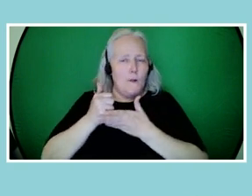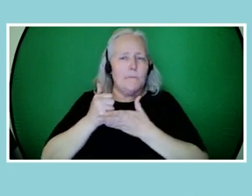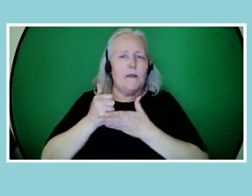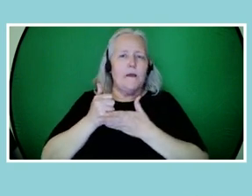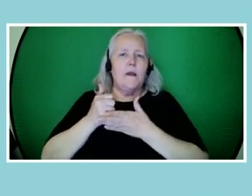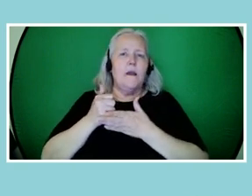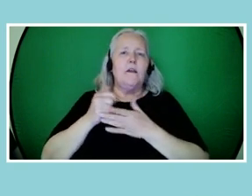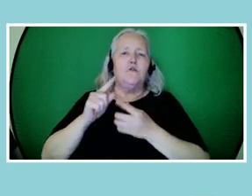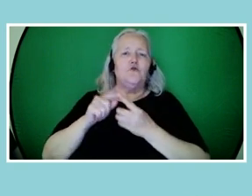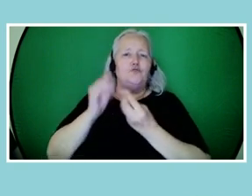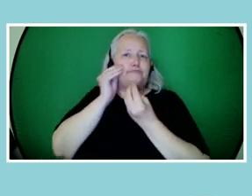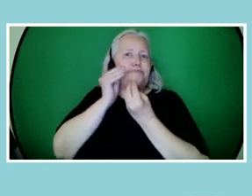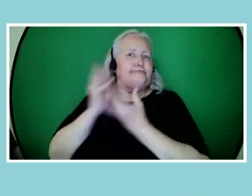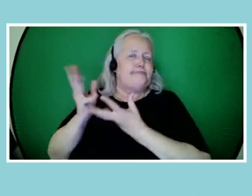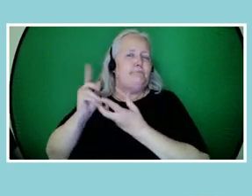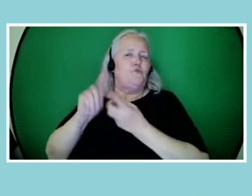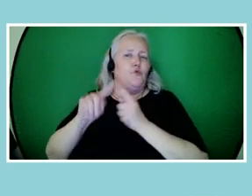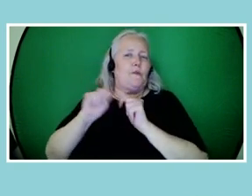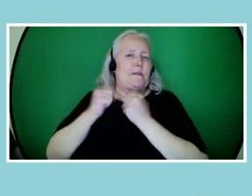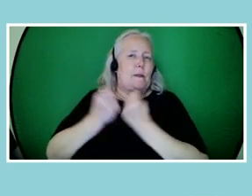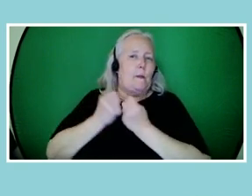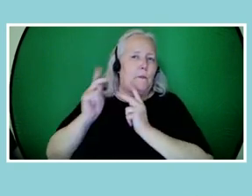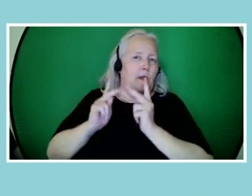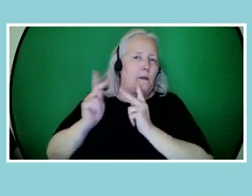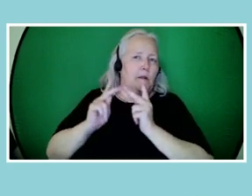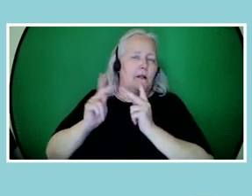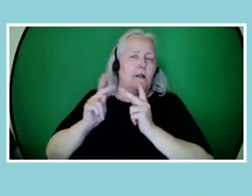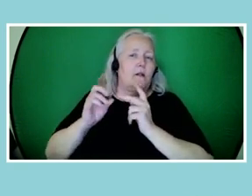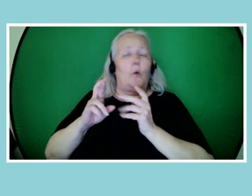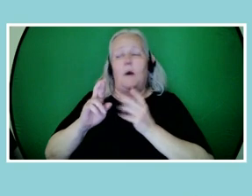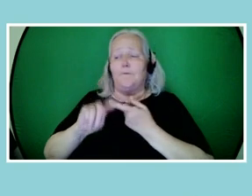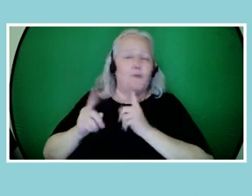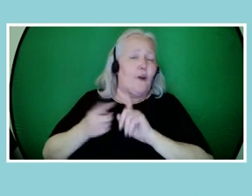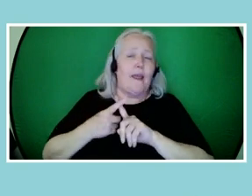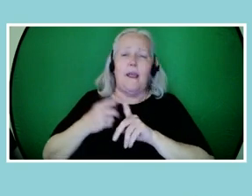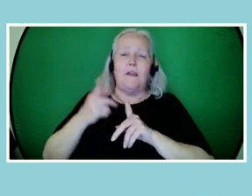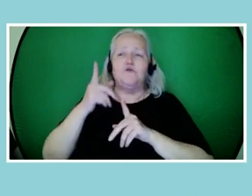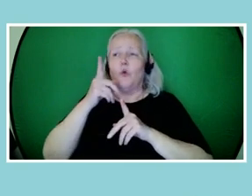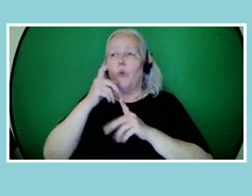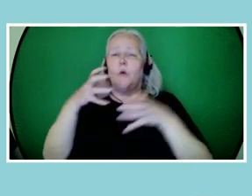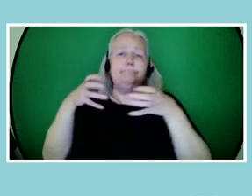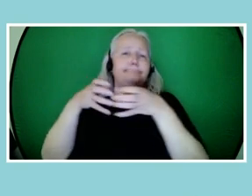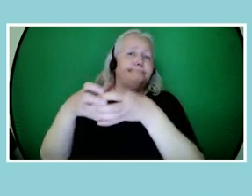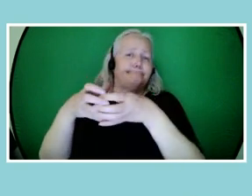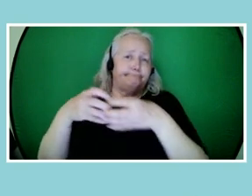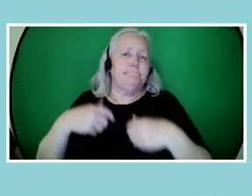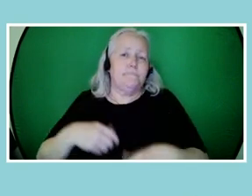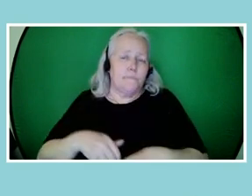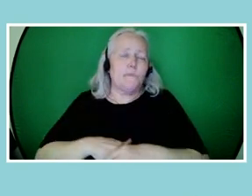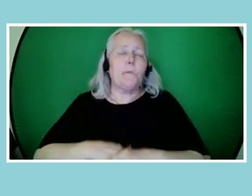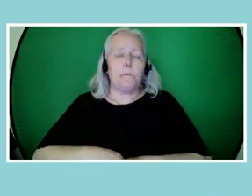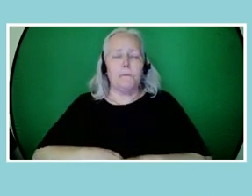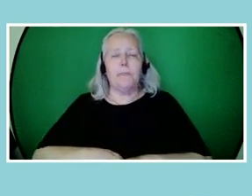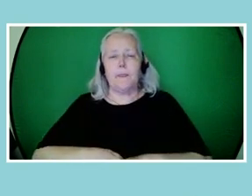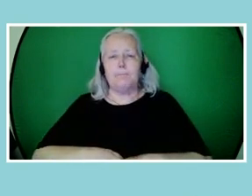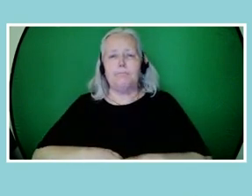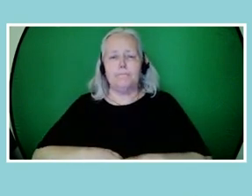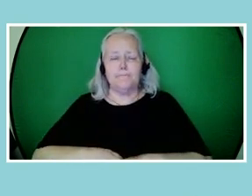communicate to your team members or just your friends or whoever you're out there with. So next